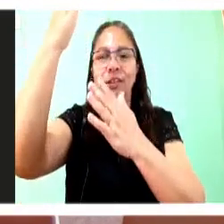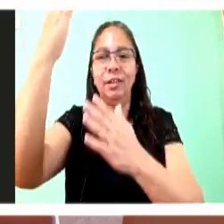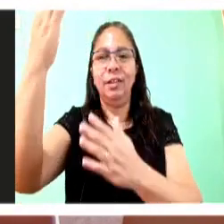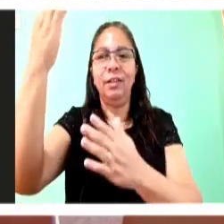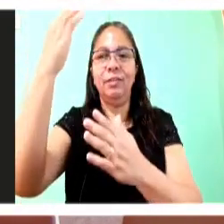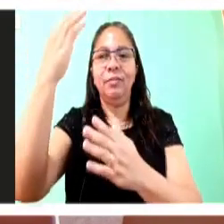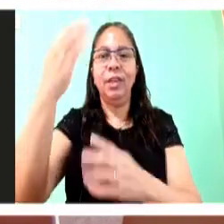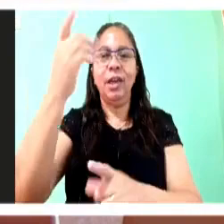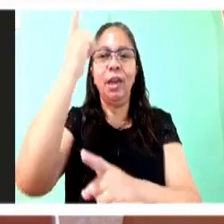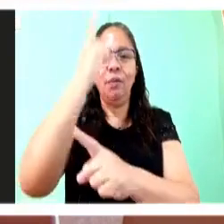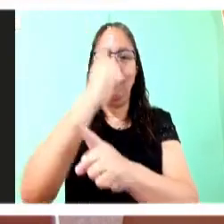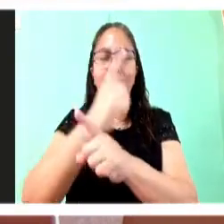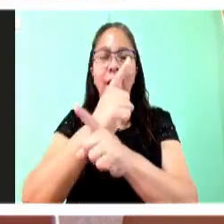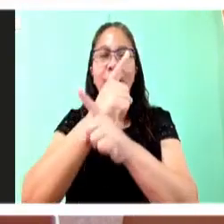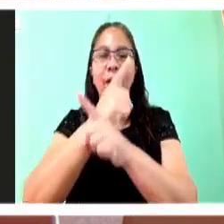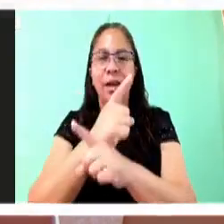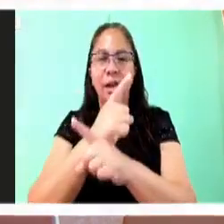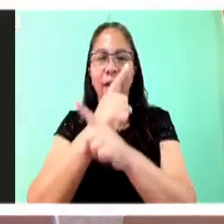Father.